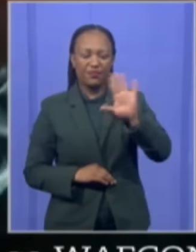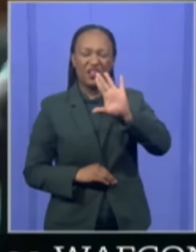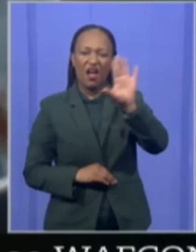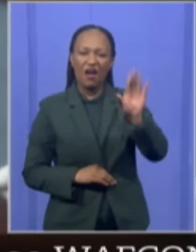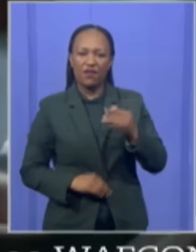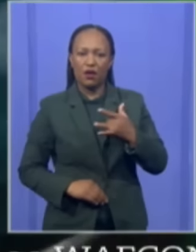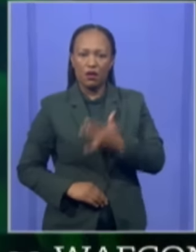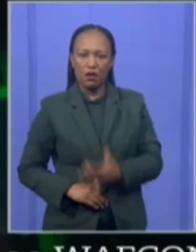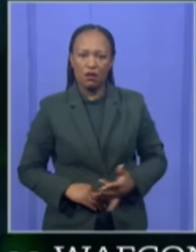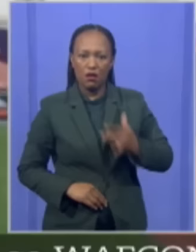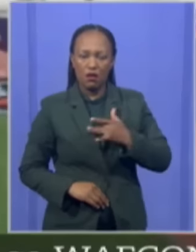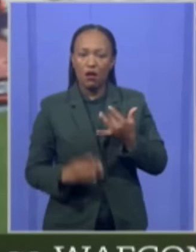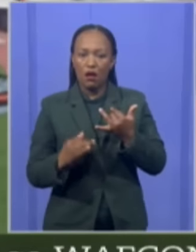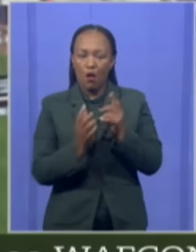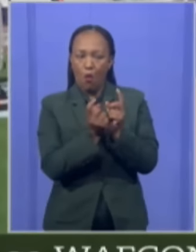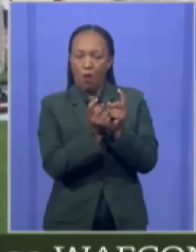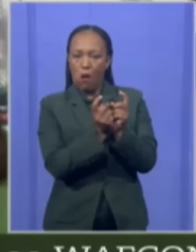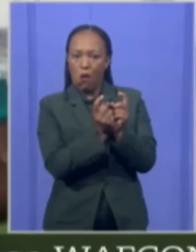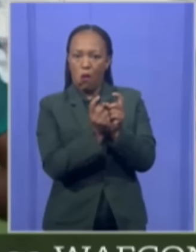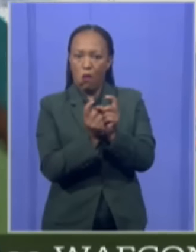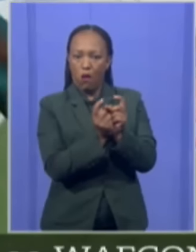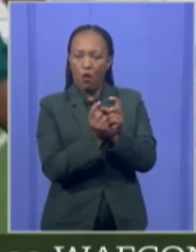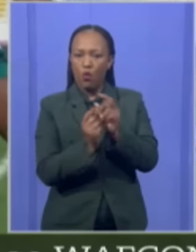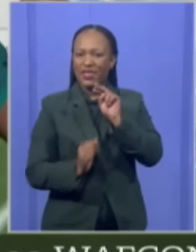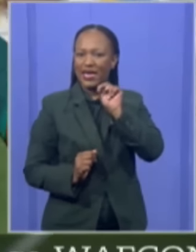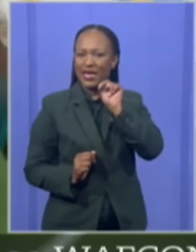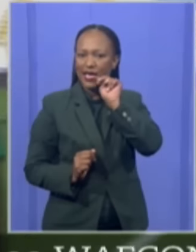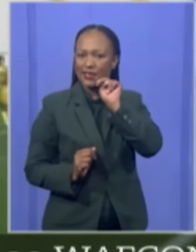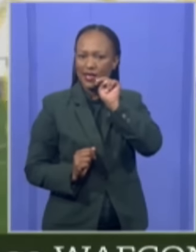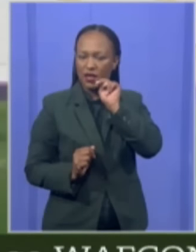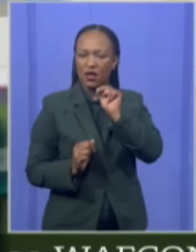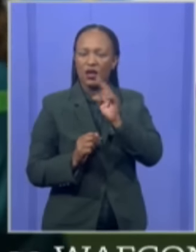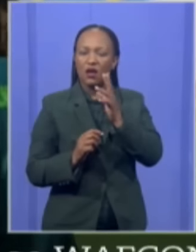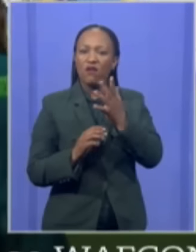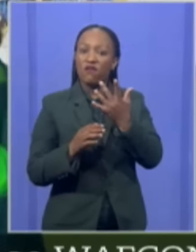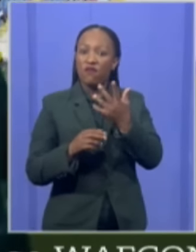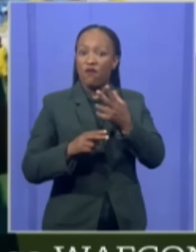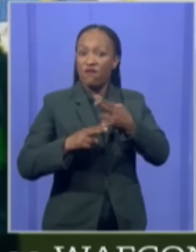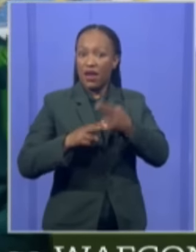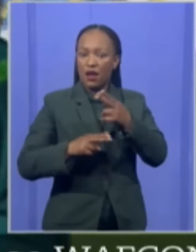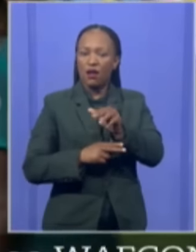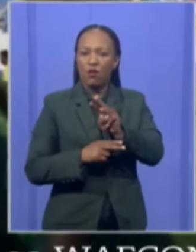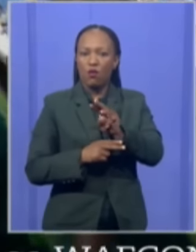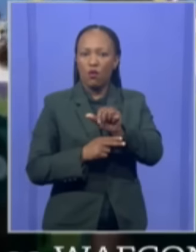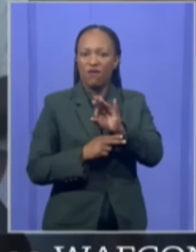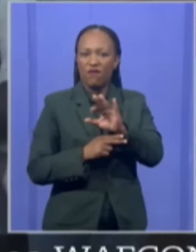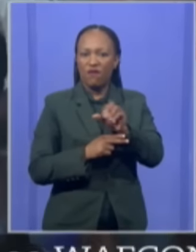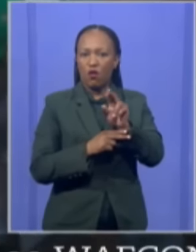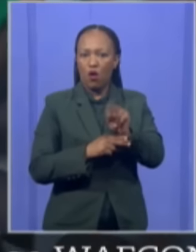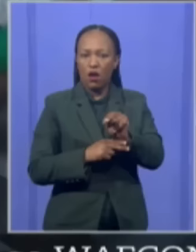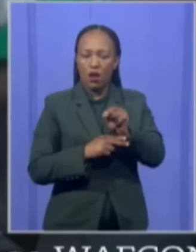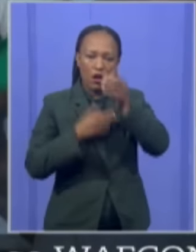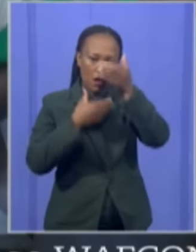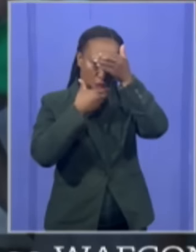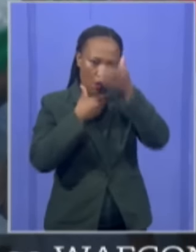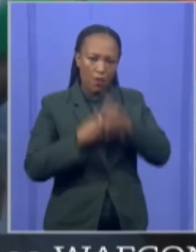gare ba eme emišana le dinkgwete magasenyane Nigeria go se ka makgaolakgang a phadišano ya WAFCON ka Casablanca, Morocco.